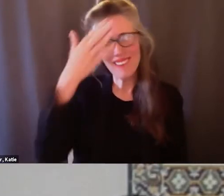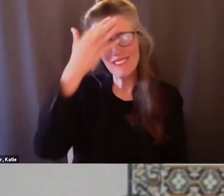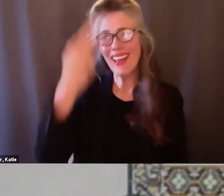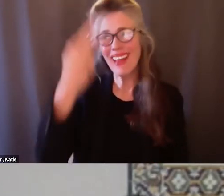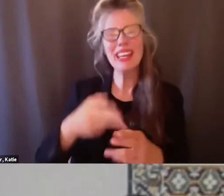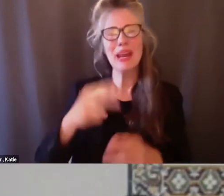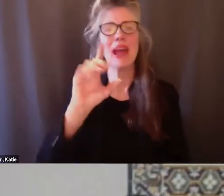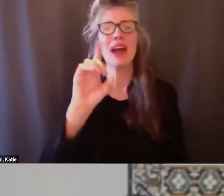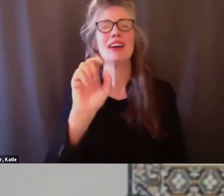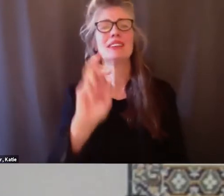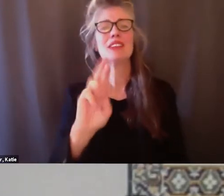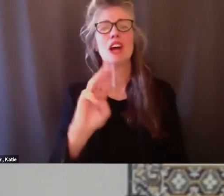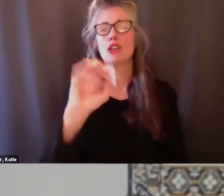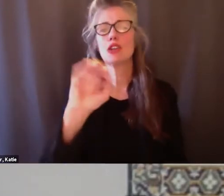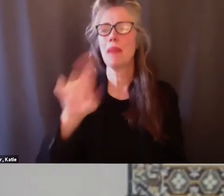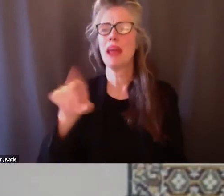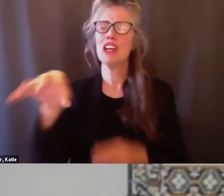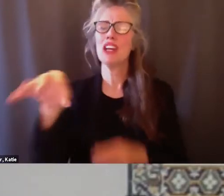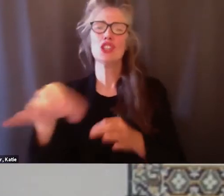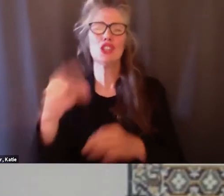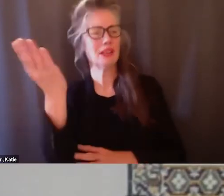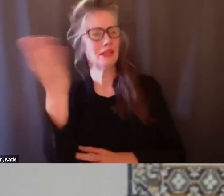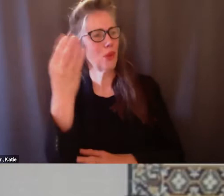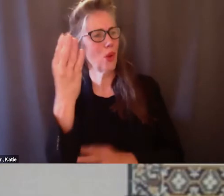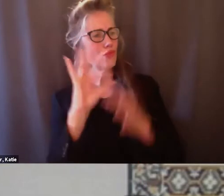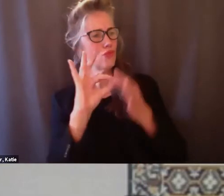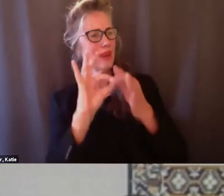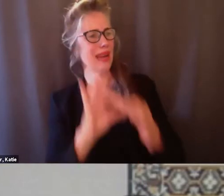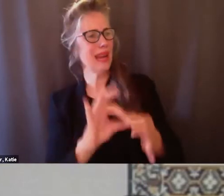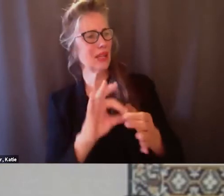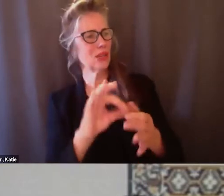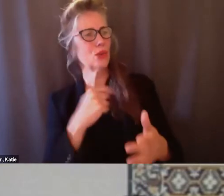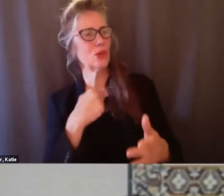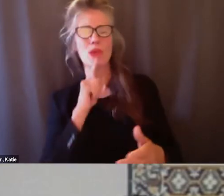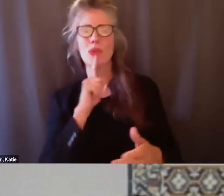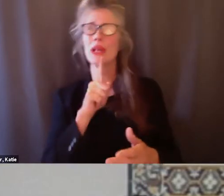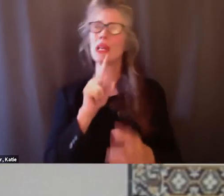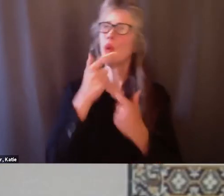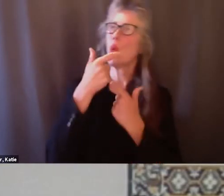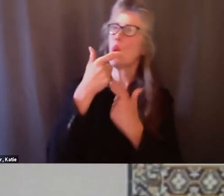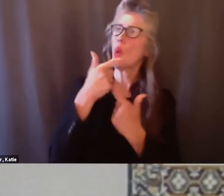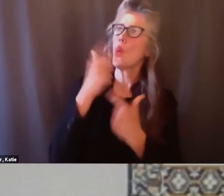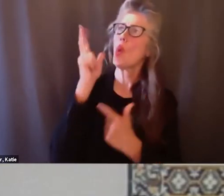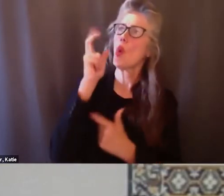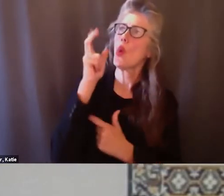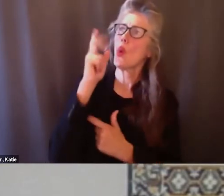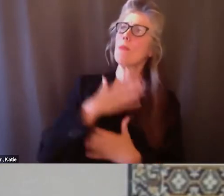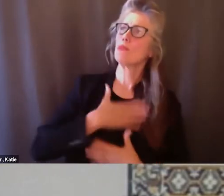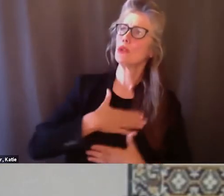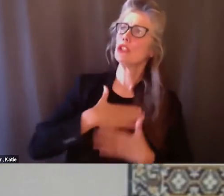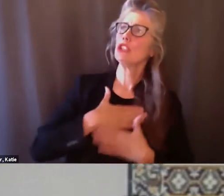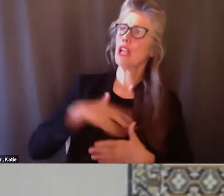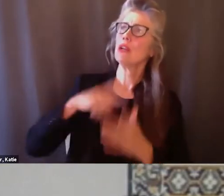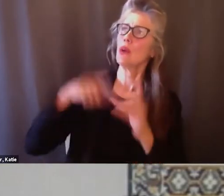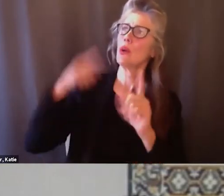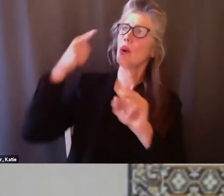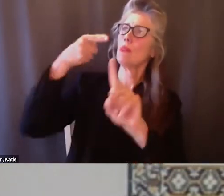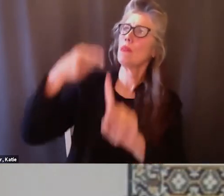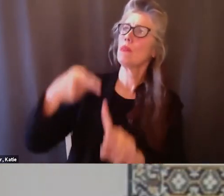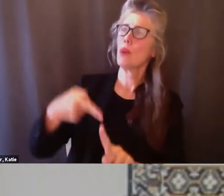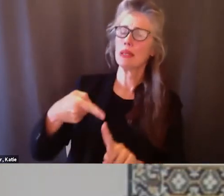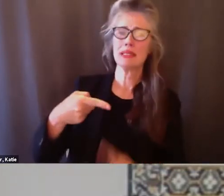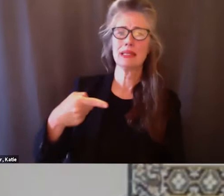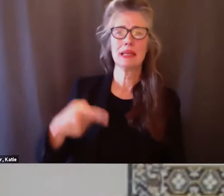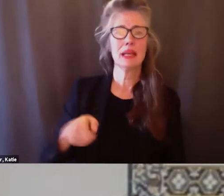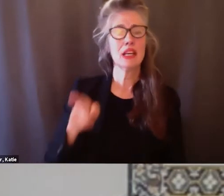and so she spoke about a lot of things, and I really appreciate where she was coming from, and what I have even since that time, really been to talk about.